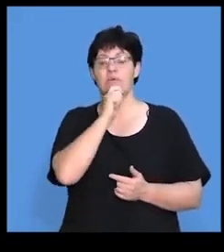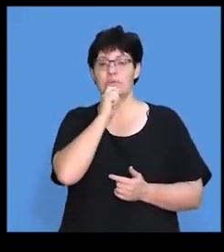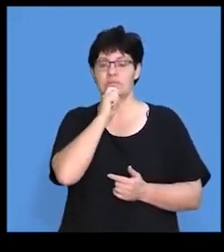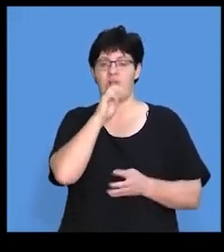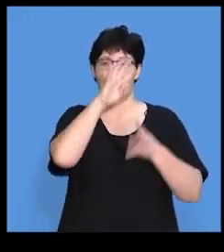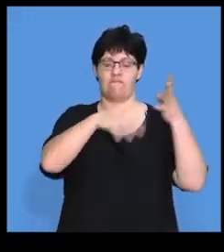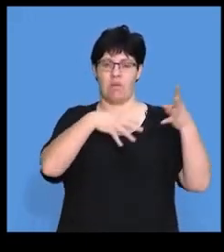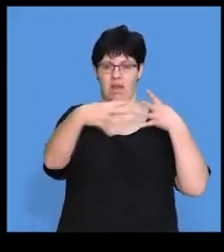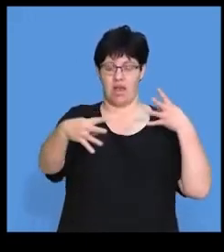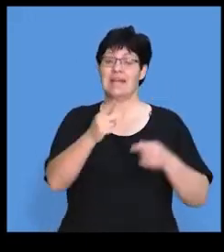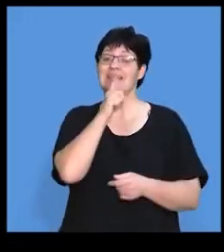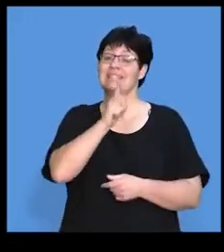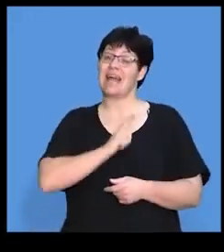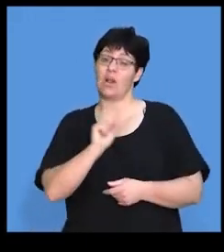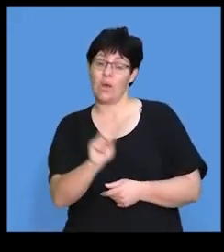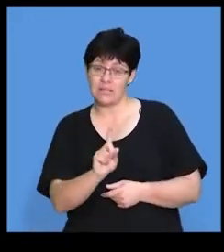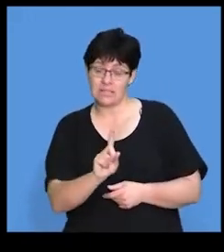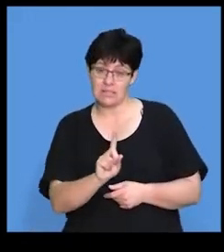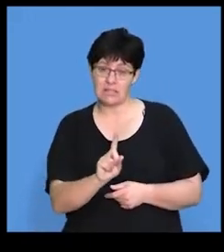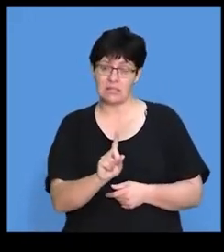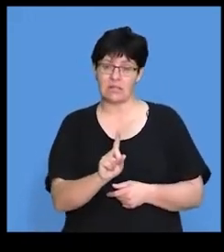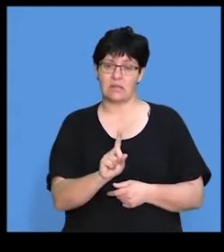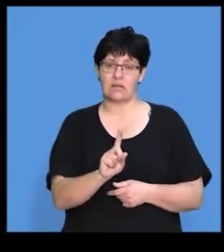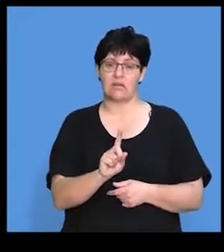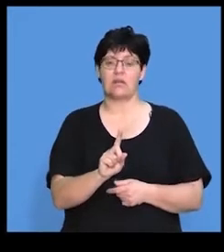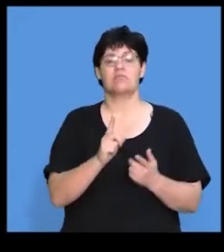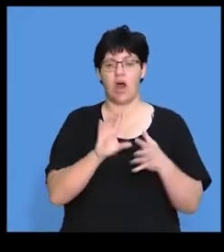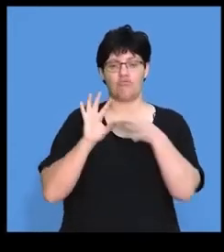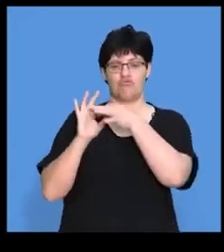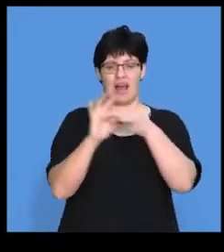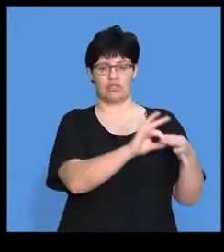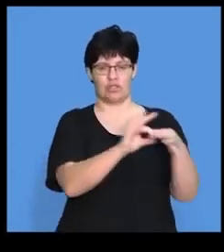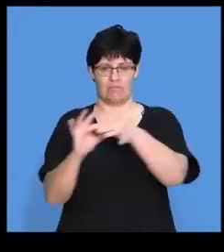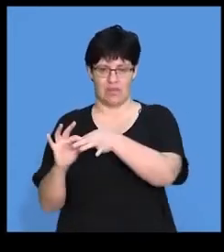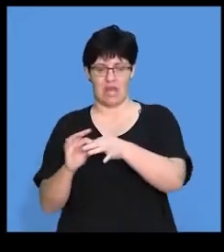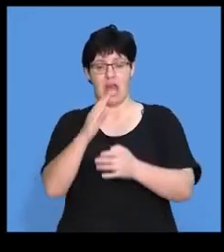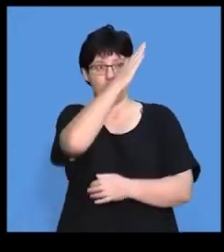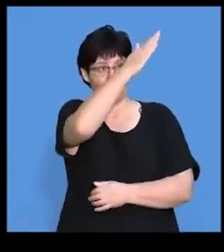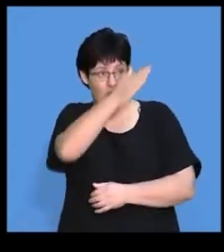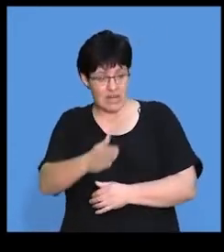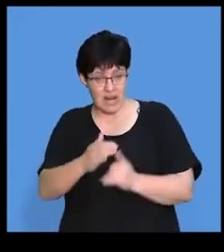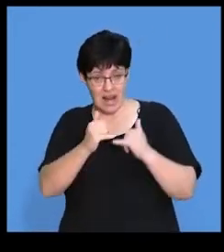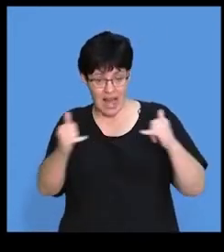going to use this little formula which tells me about the